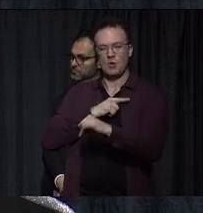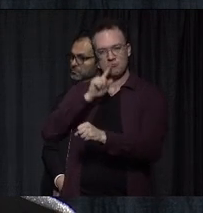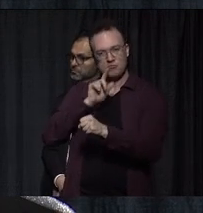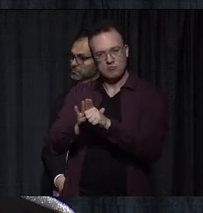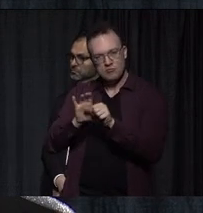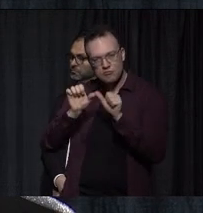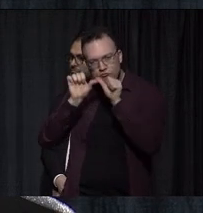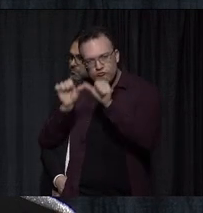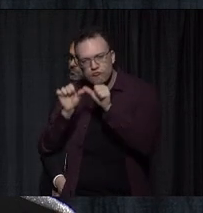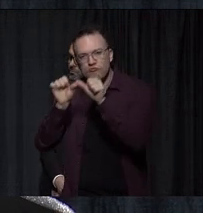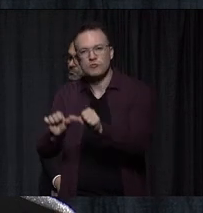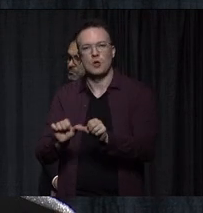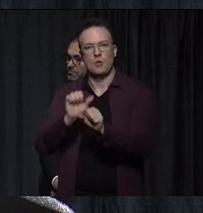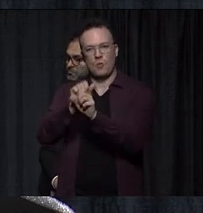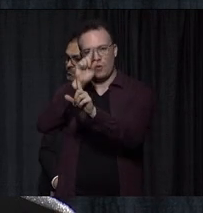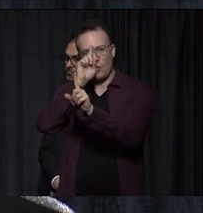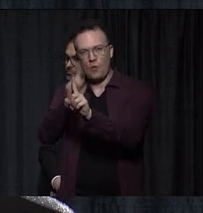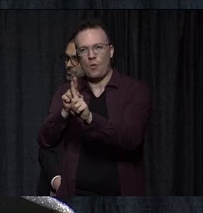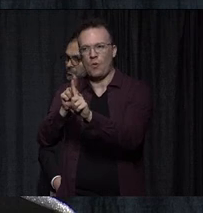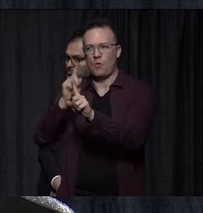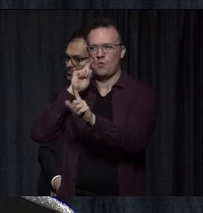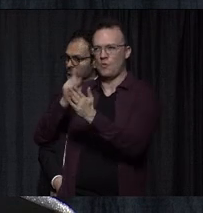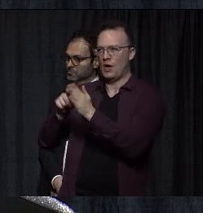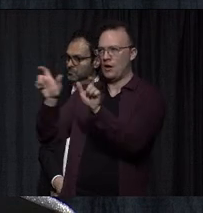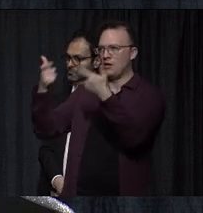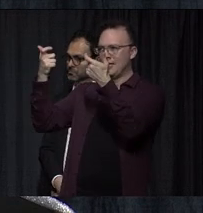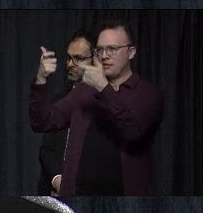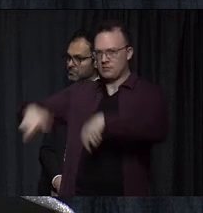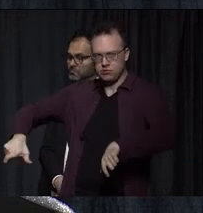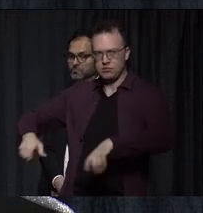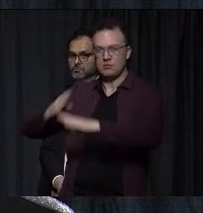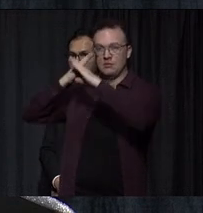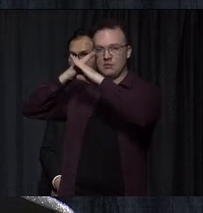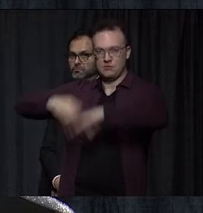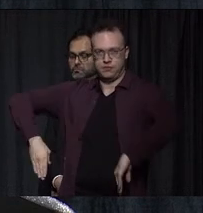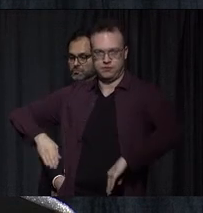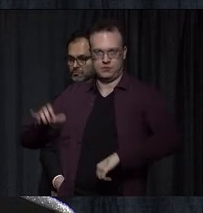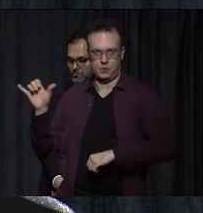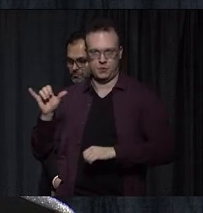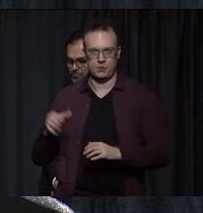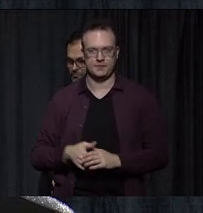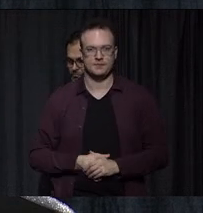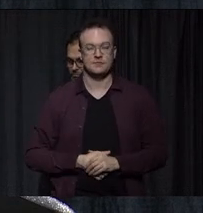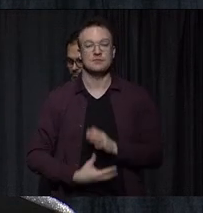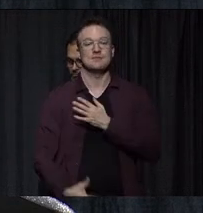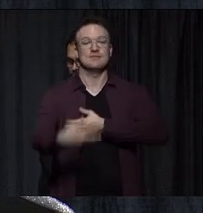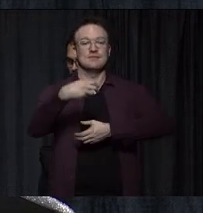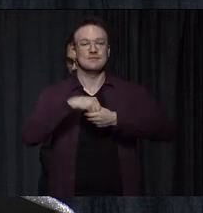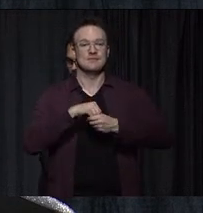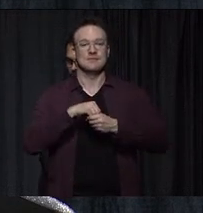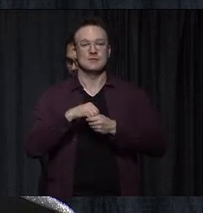to continuing to work to address these problems. When it's combined with the